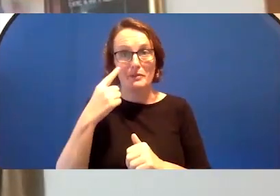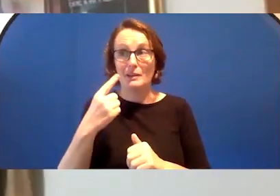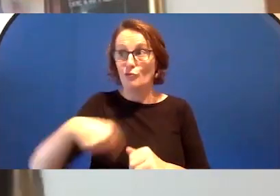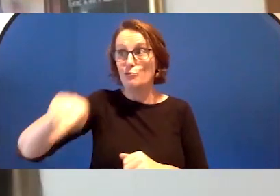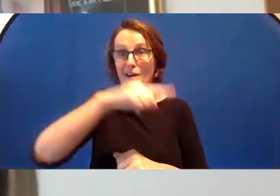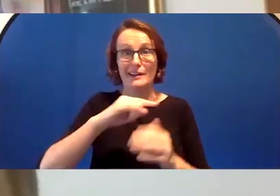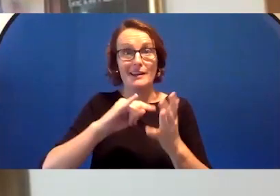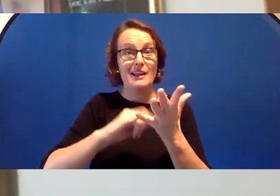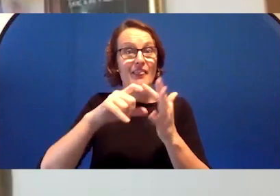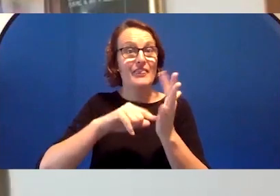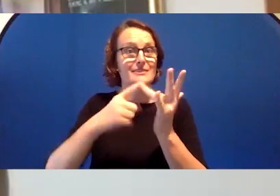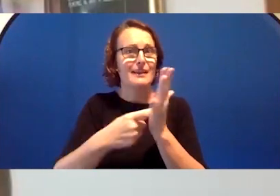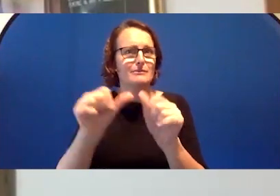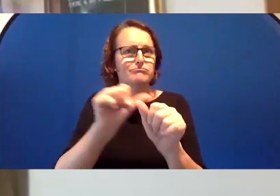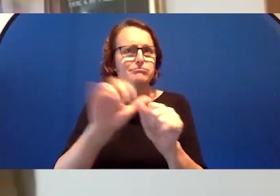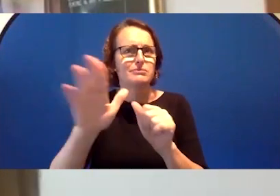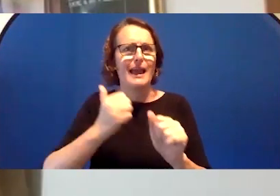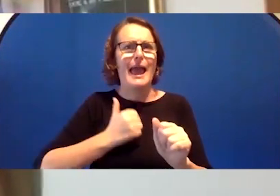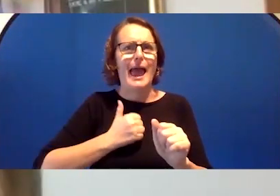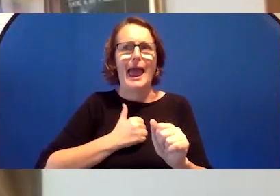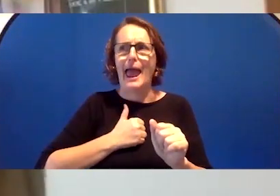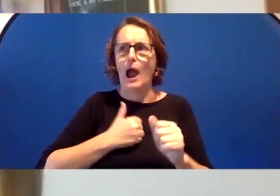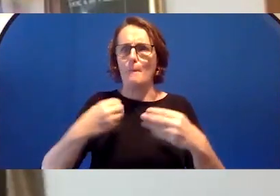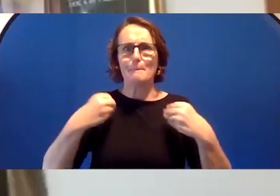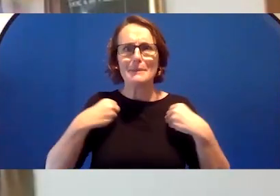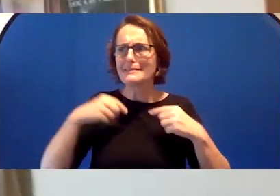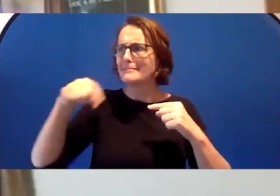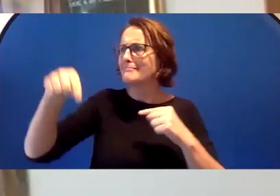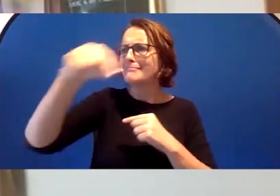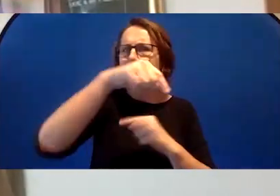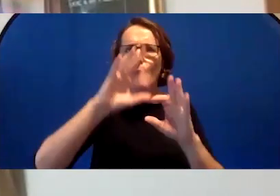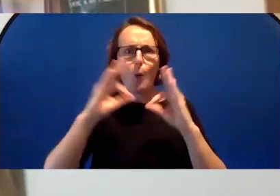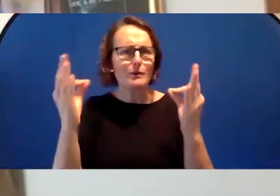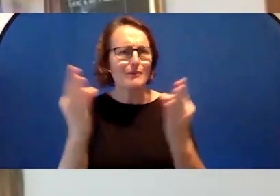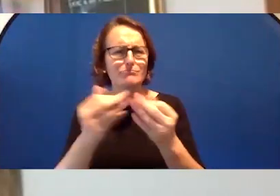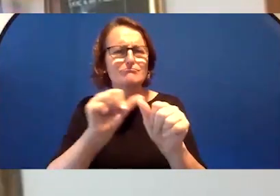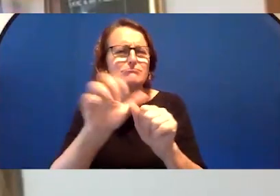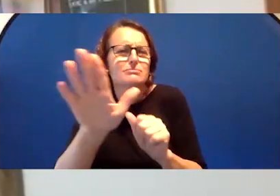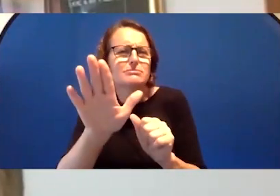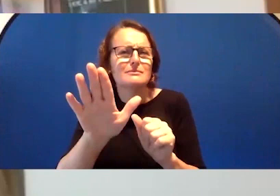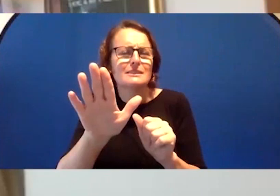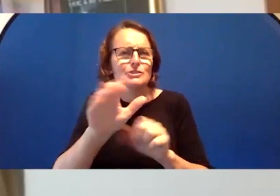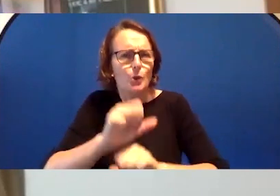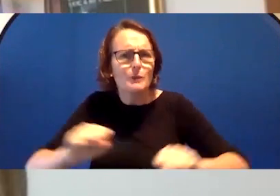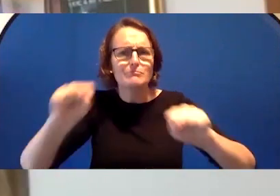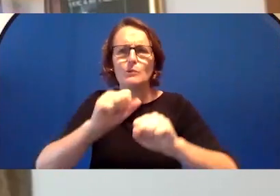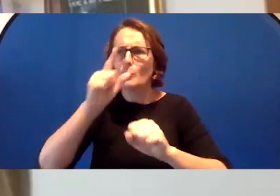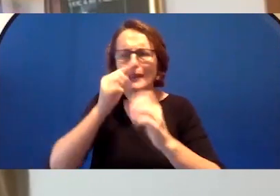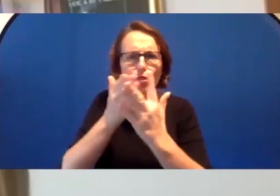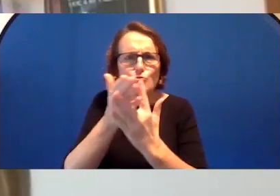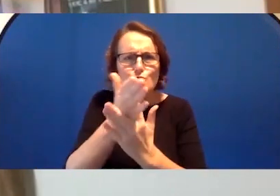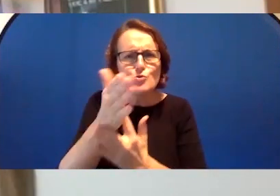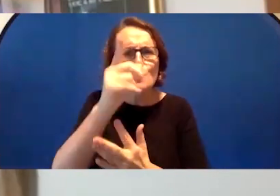sometimes and how fantastic our industry is and how resilient and creative we are by nature to help us get through things and get